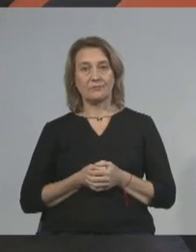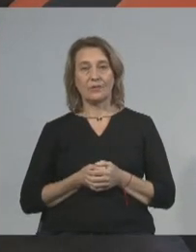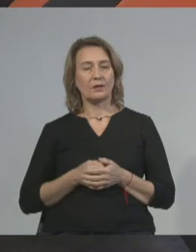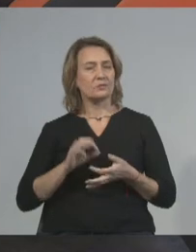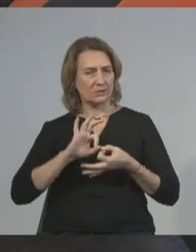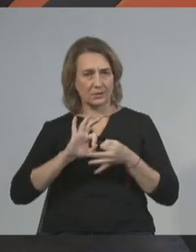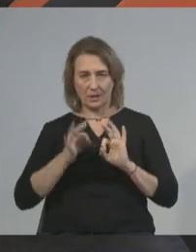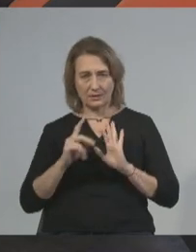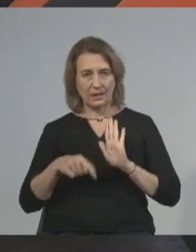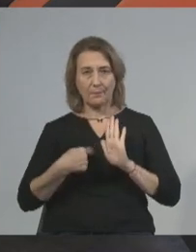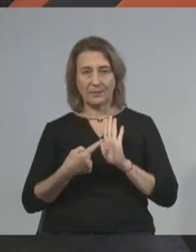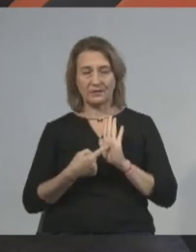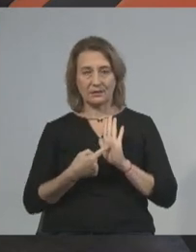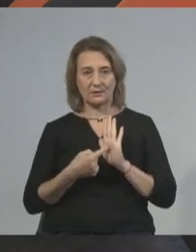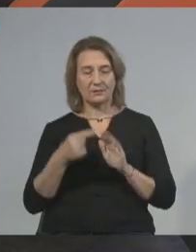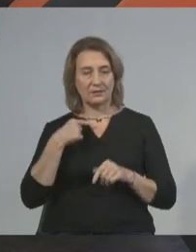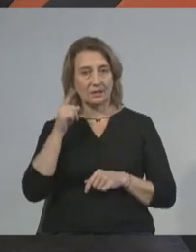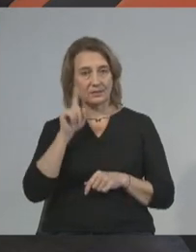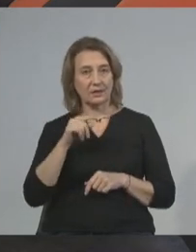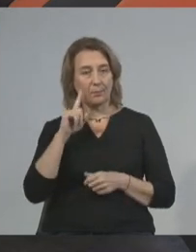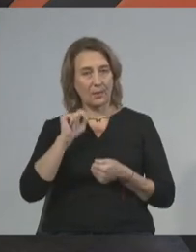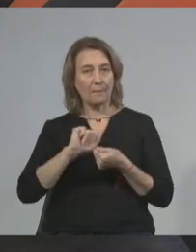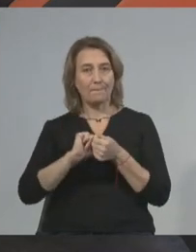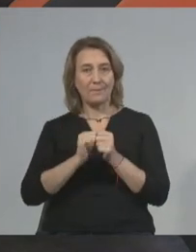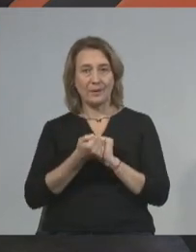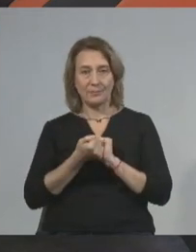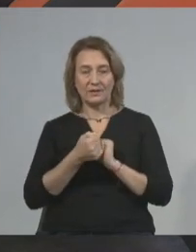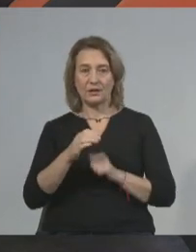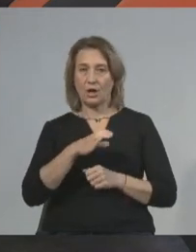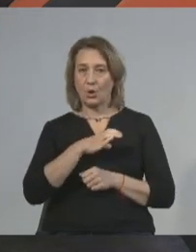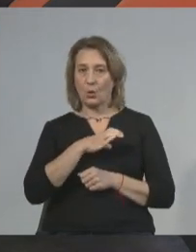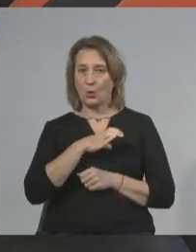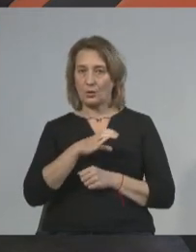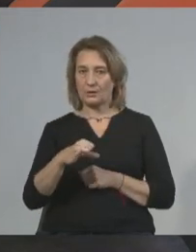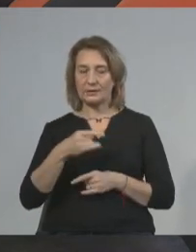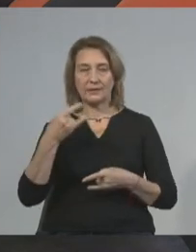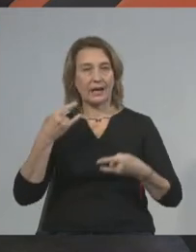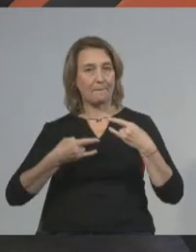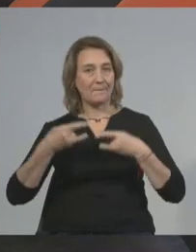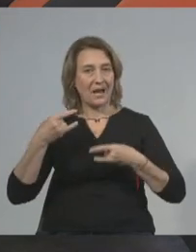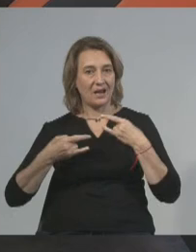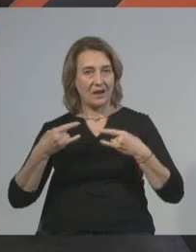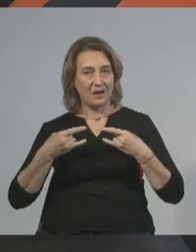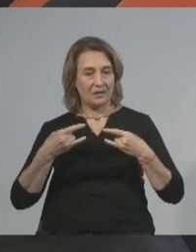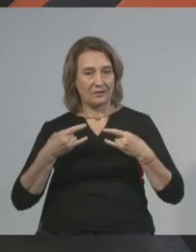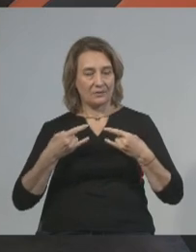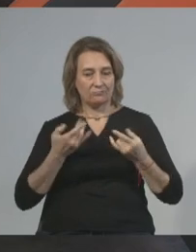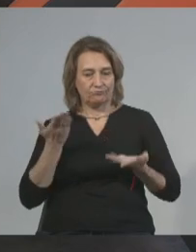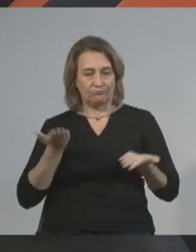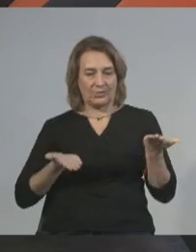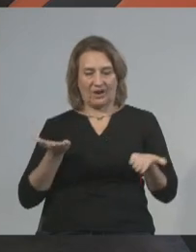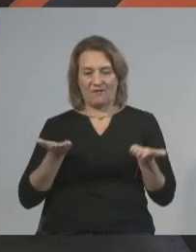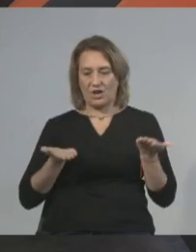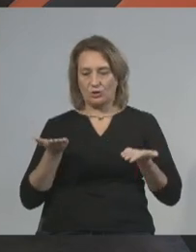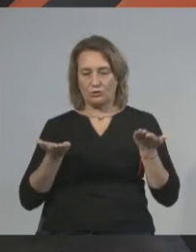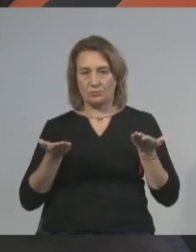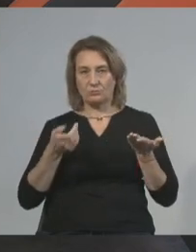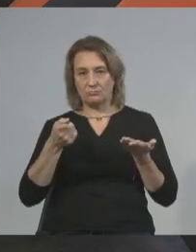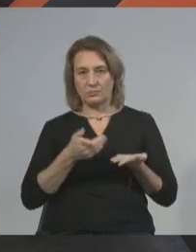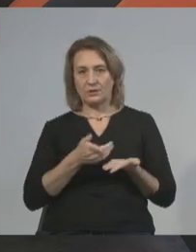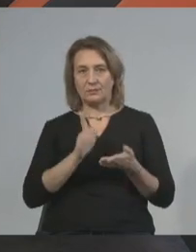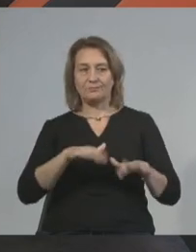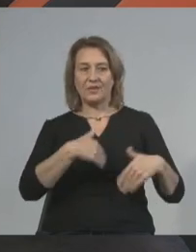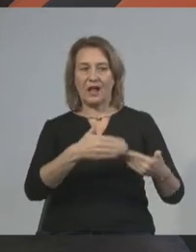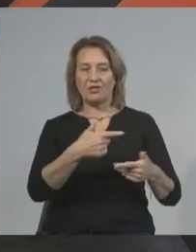maybe challenging one we all remember that we have a media that are owned by oligarchs those